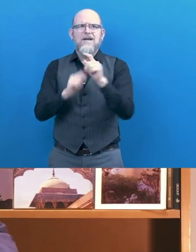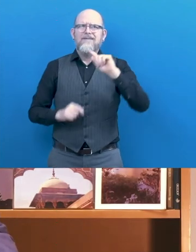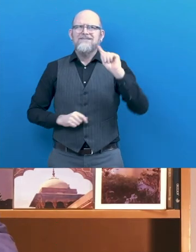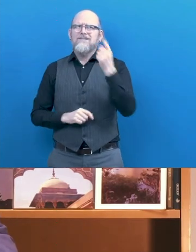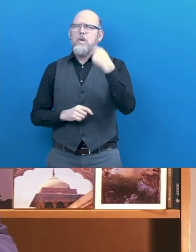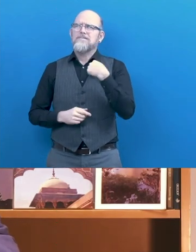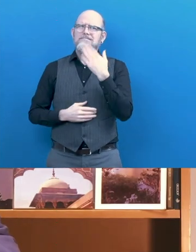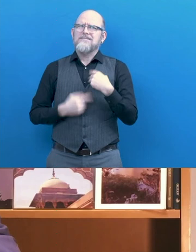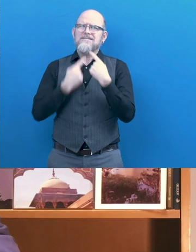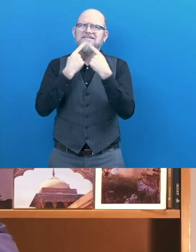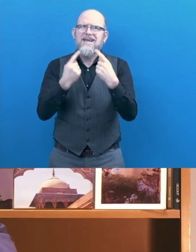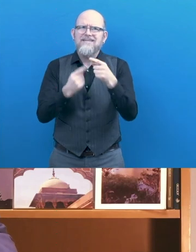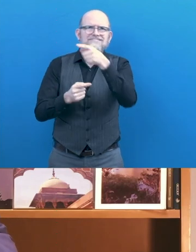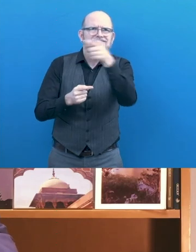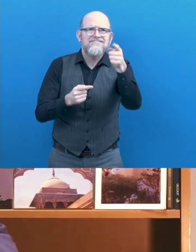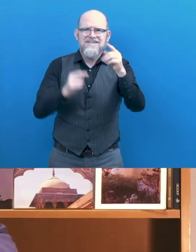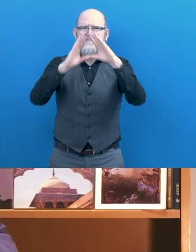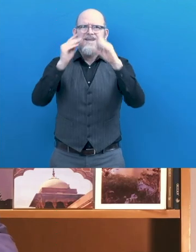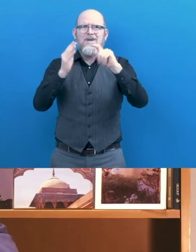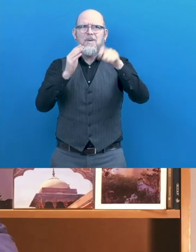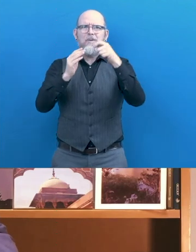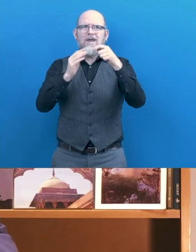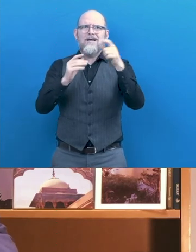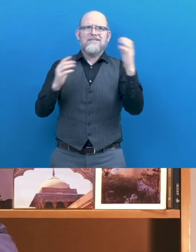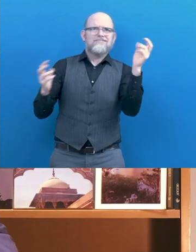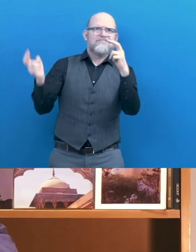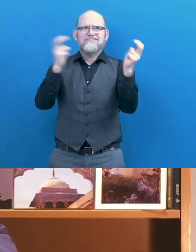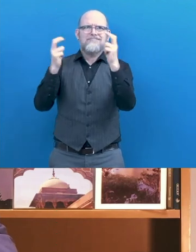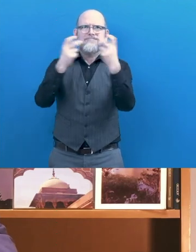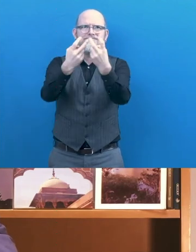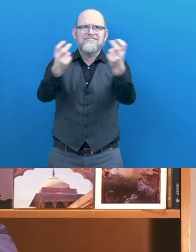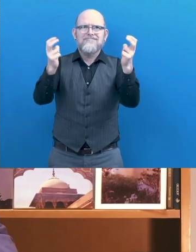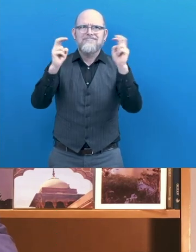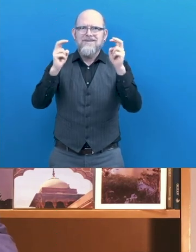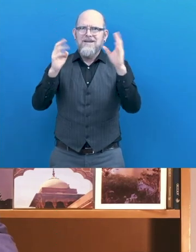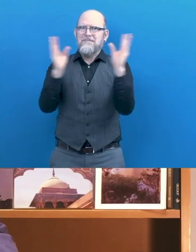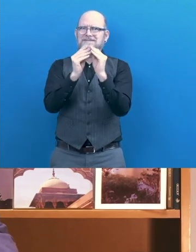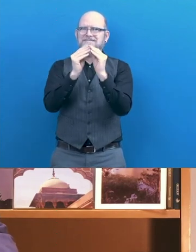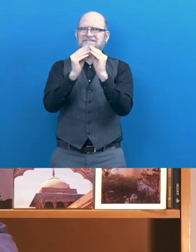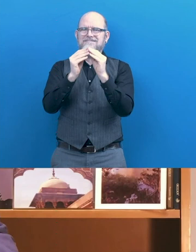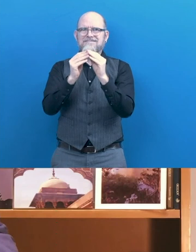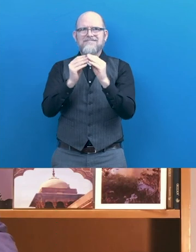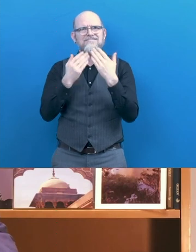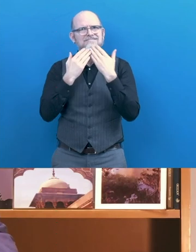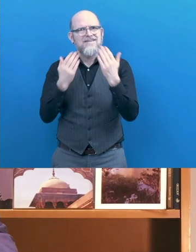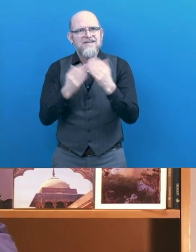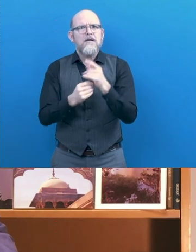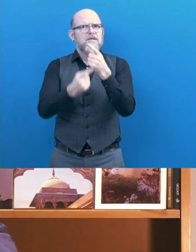immediately, let me thank everyone who's at the Zero Project conference. You